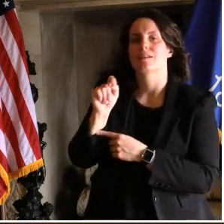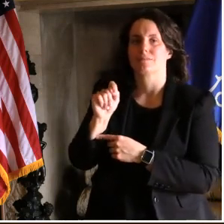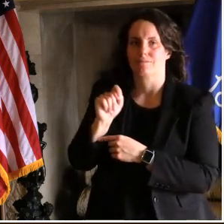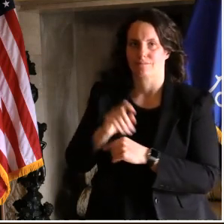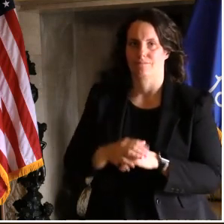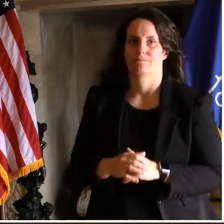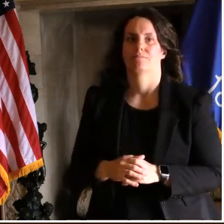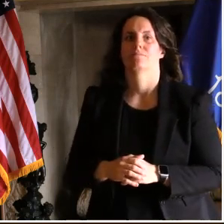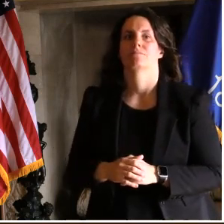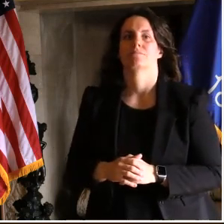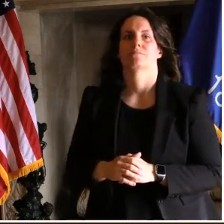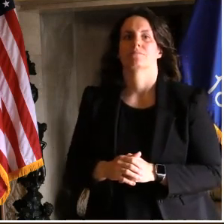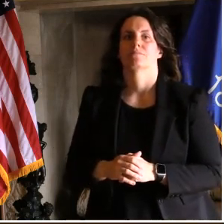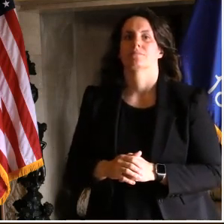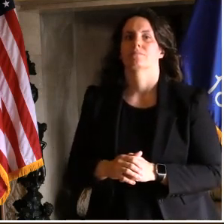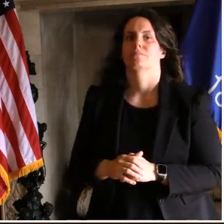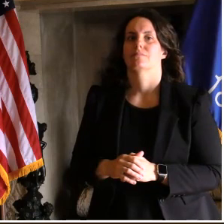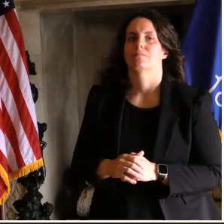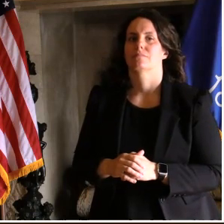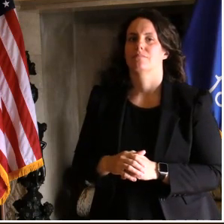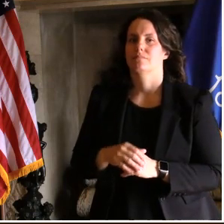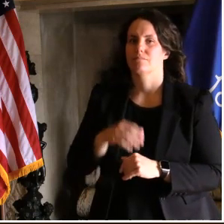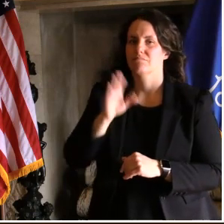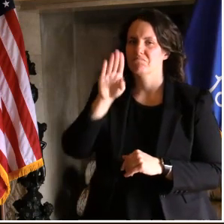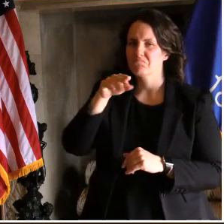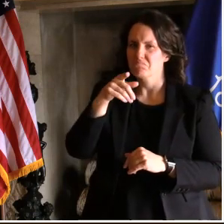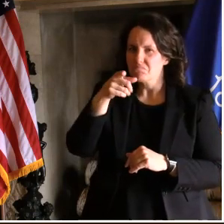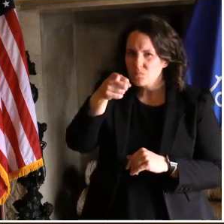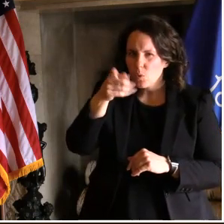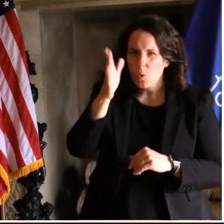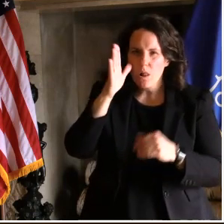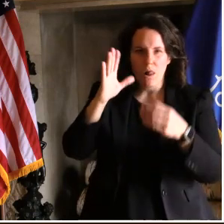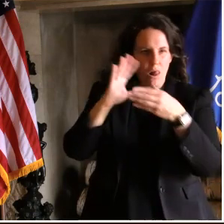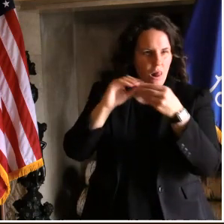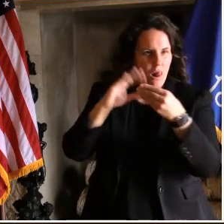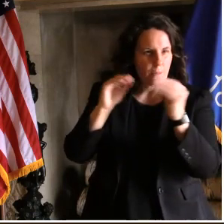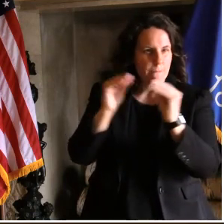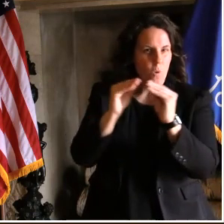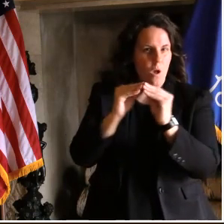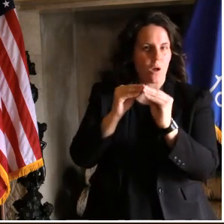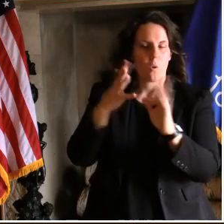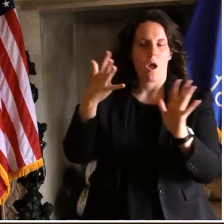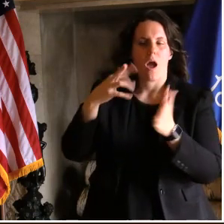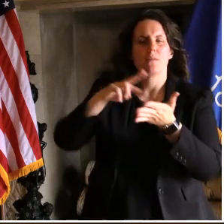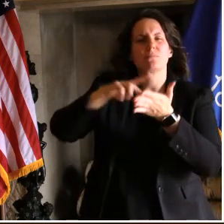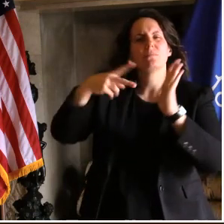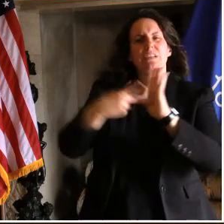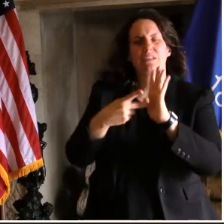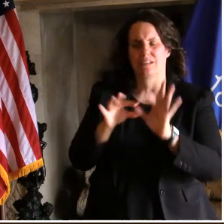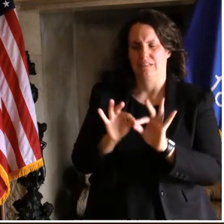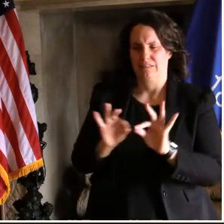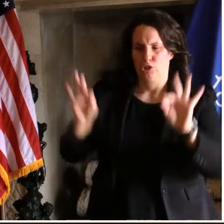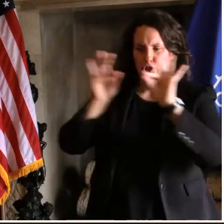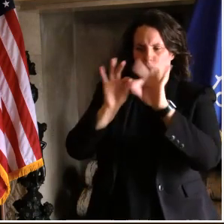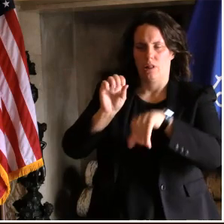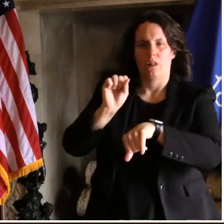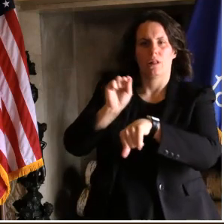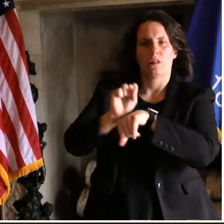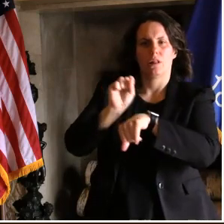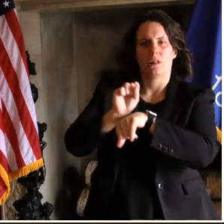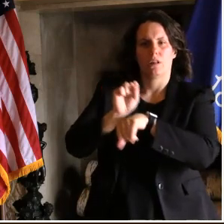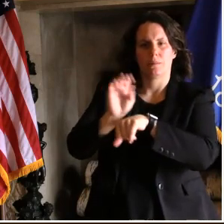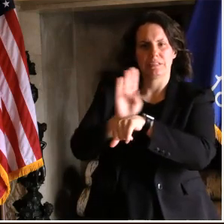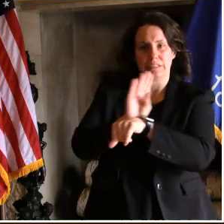quickly, you'll have more specifics on what exactly is a non-essential business tomorrow. You can't get any more samples